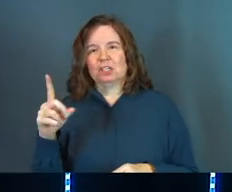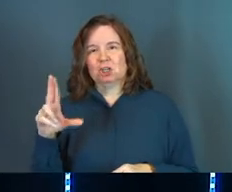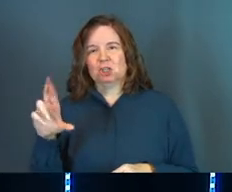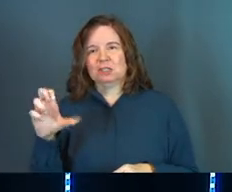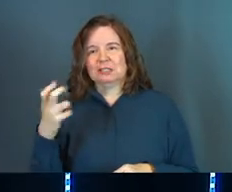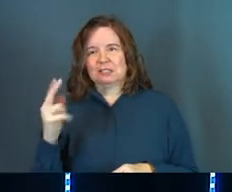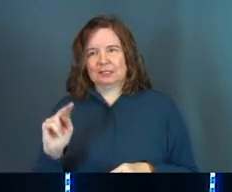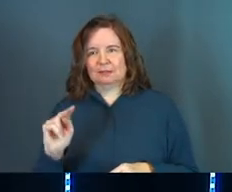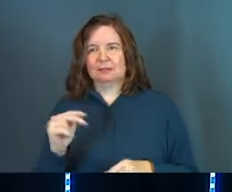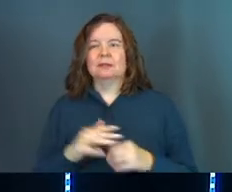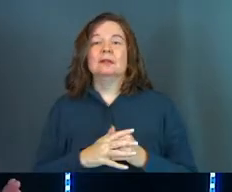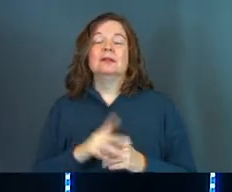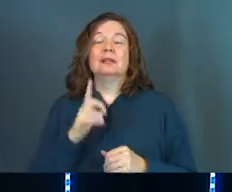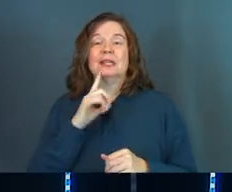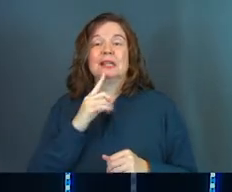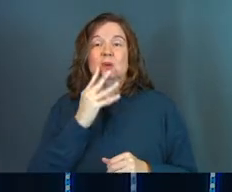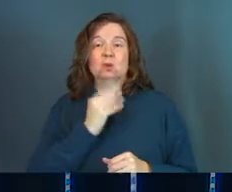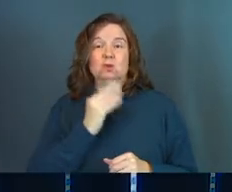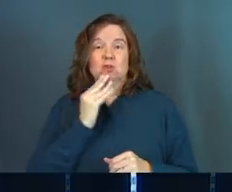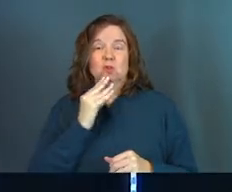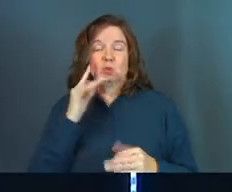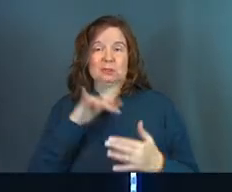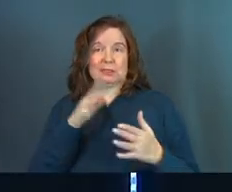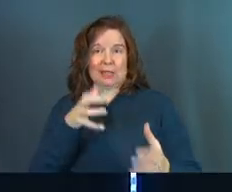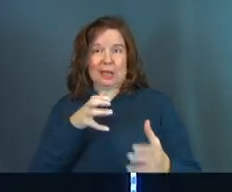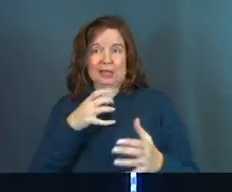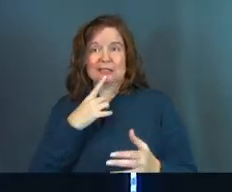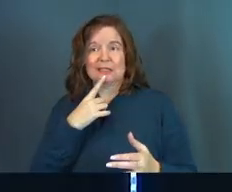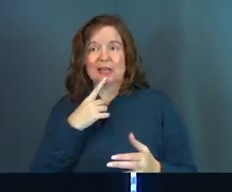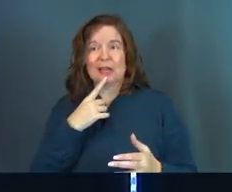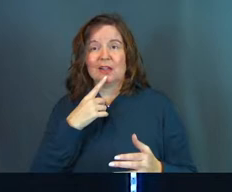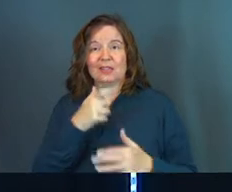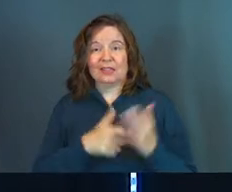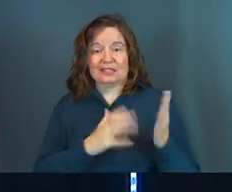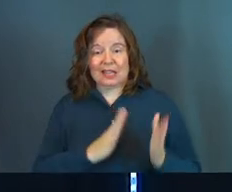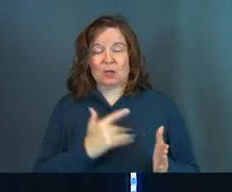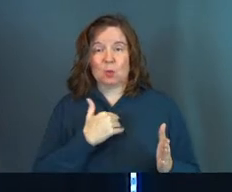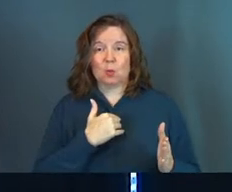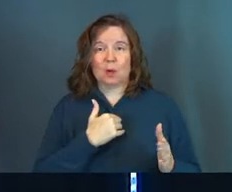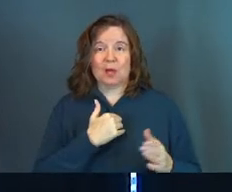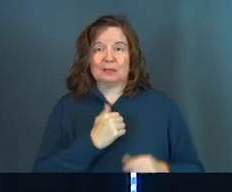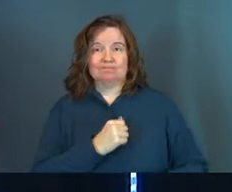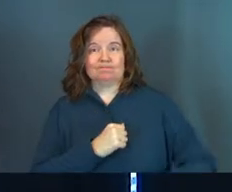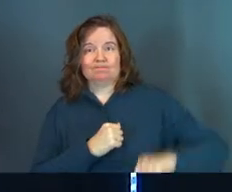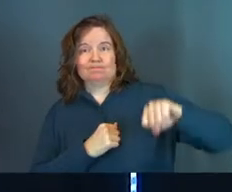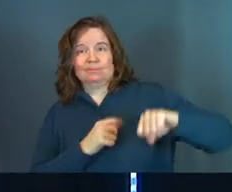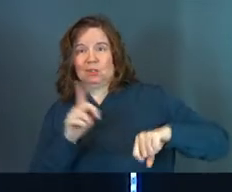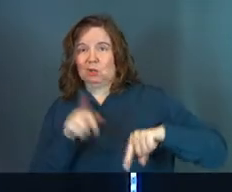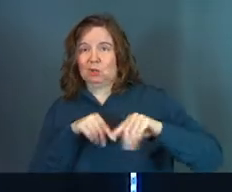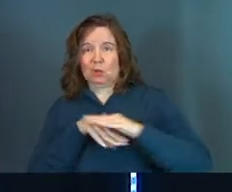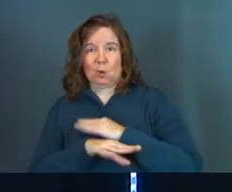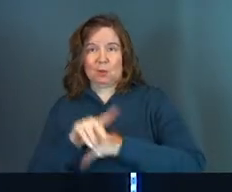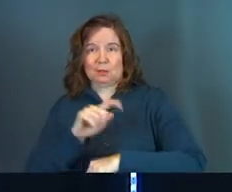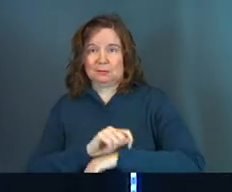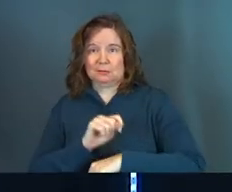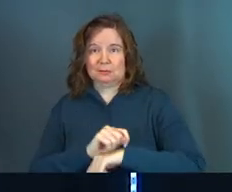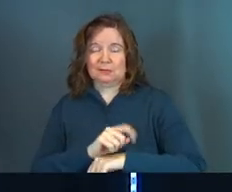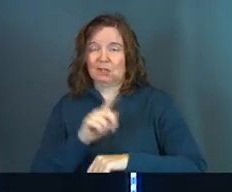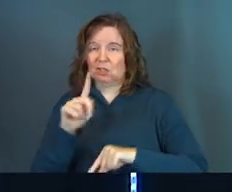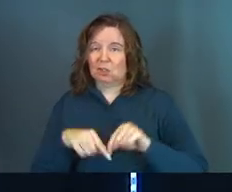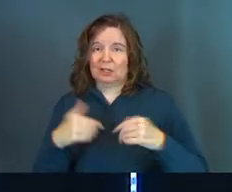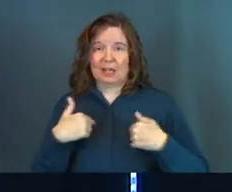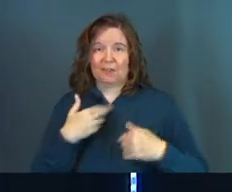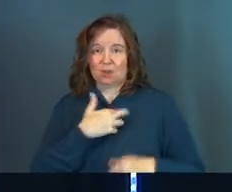Jewish scholar. He said, the Jewish publican, the tax collector, was barred from the synagogue and was forbidden to have